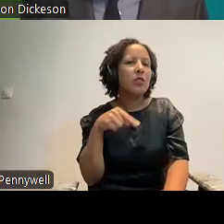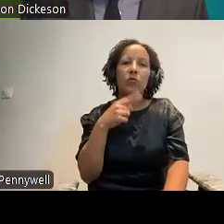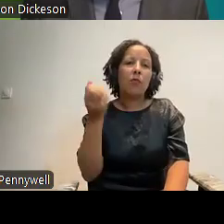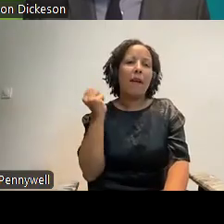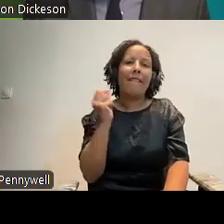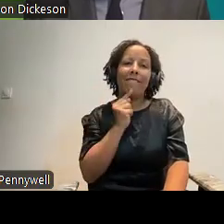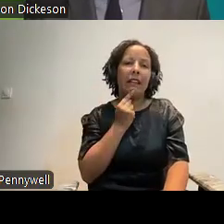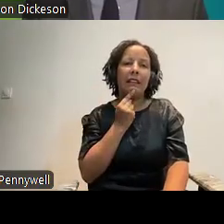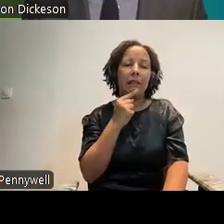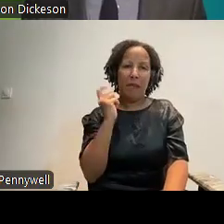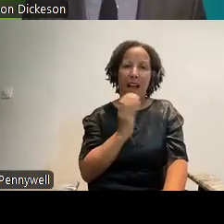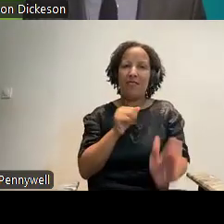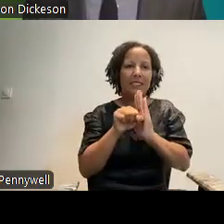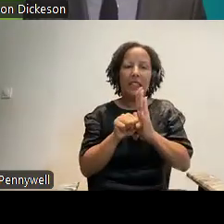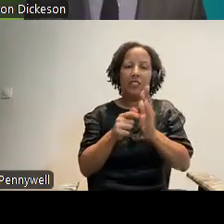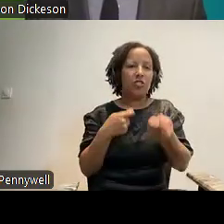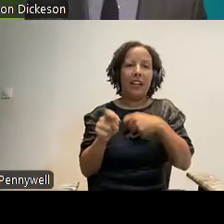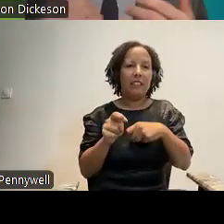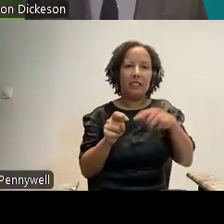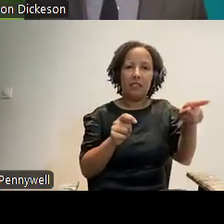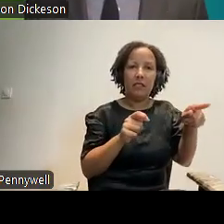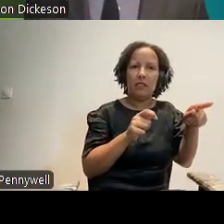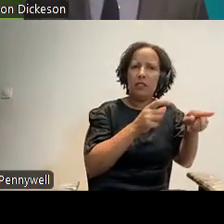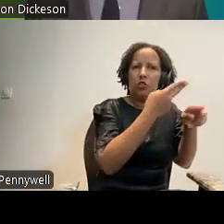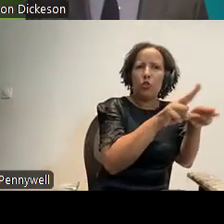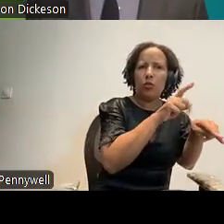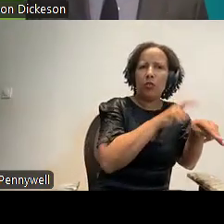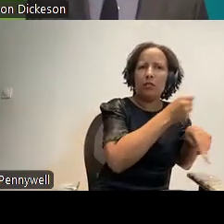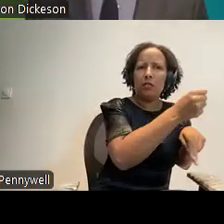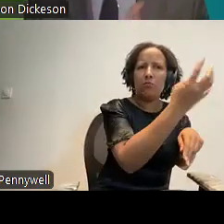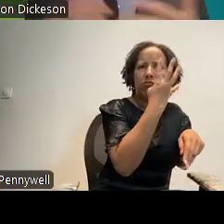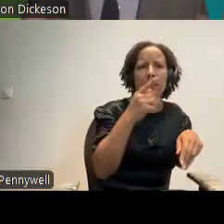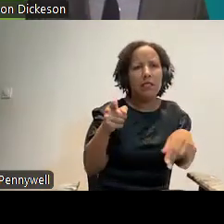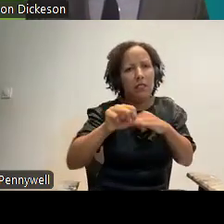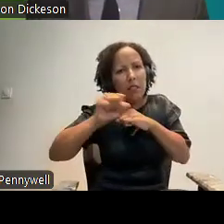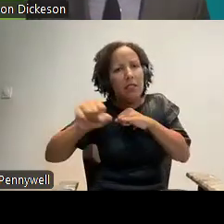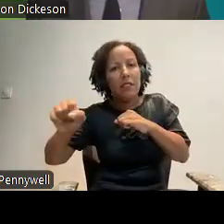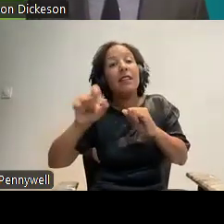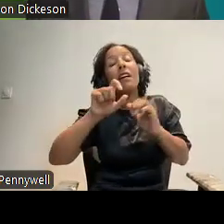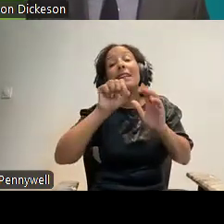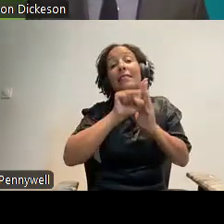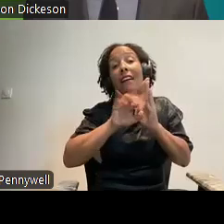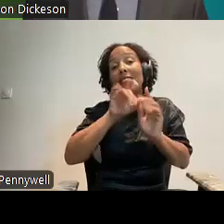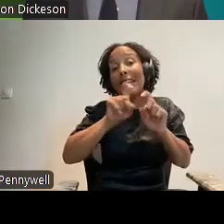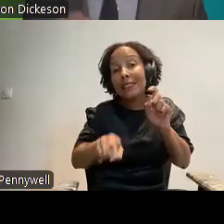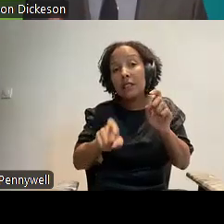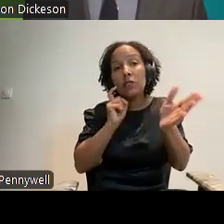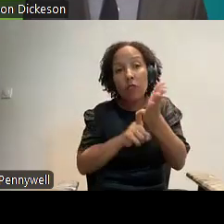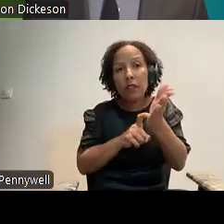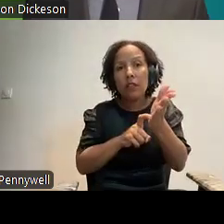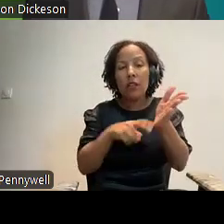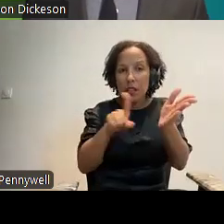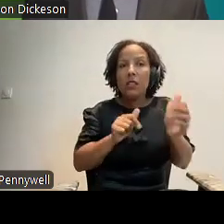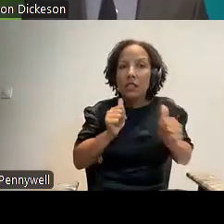of advocacy. And so state of Texas has recognized this and is making aggressive changes, which is what I'm proud